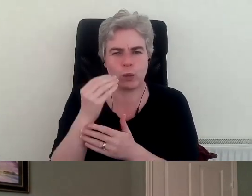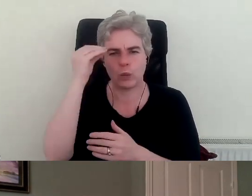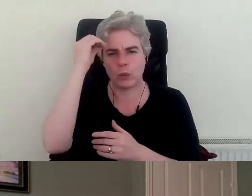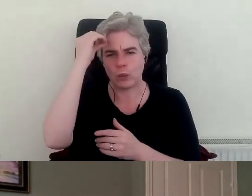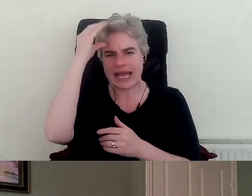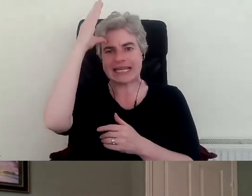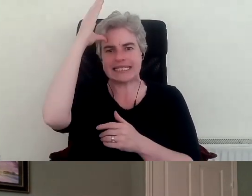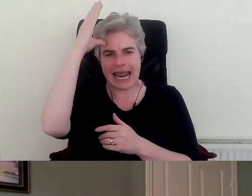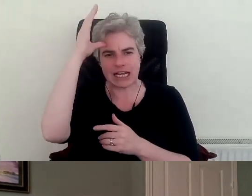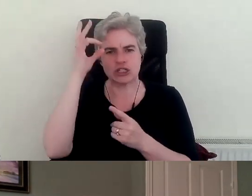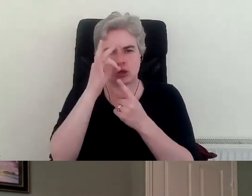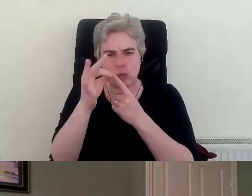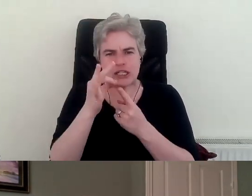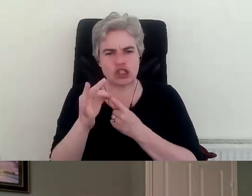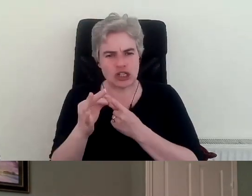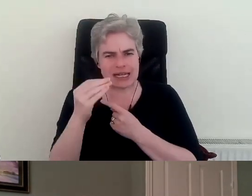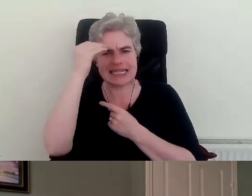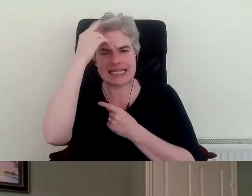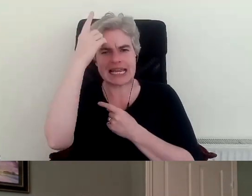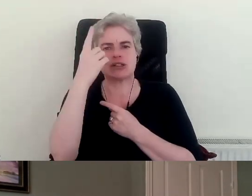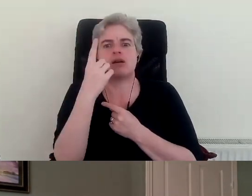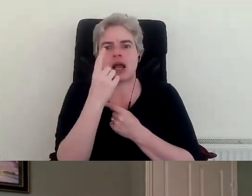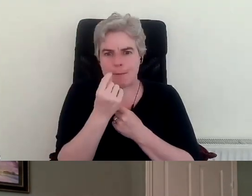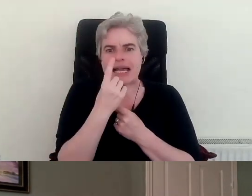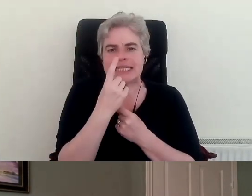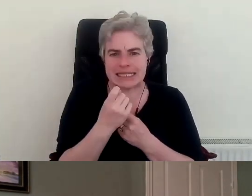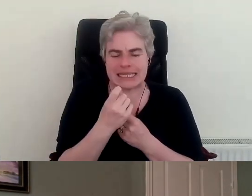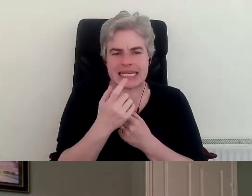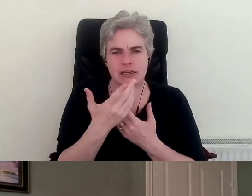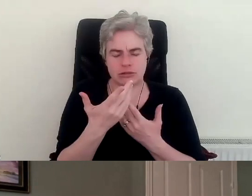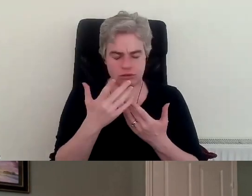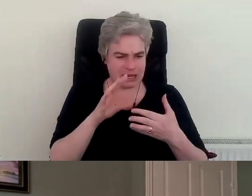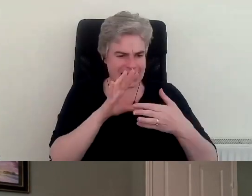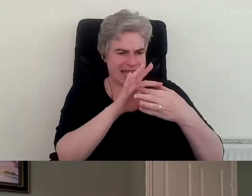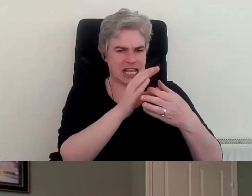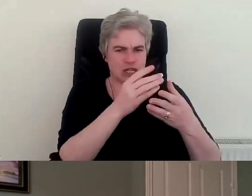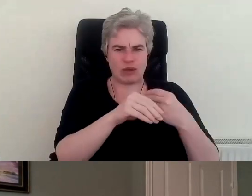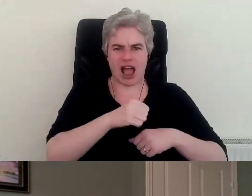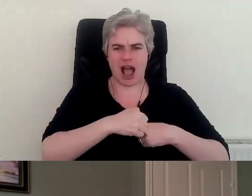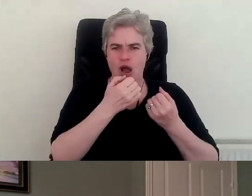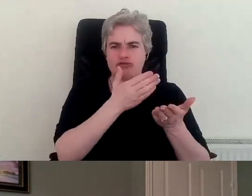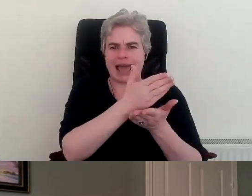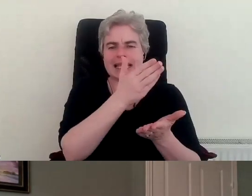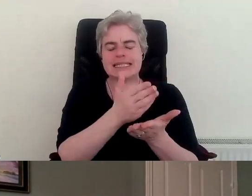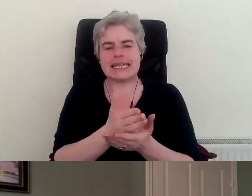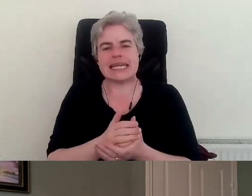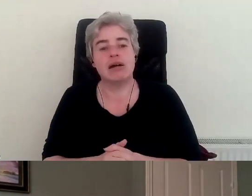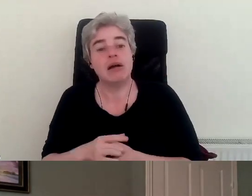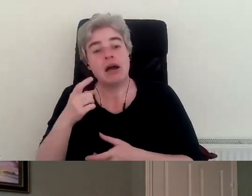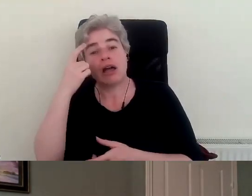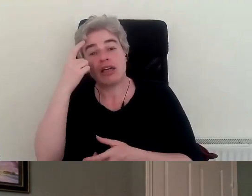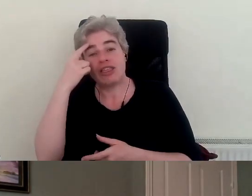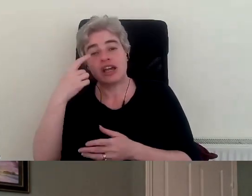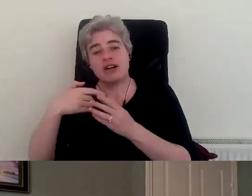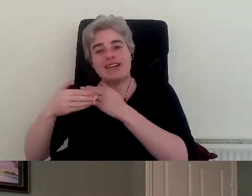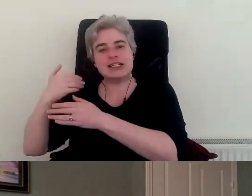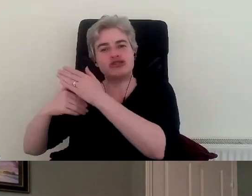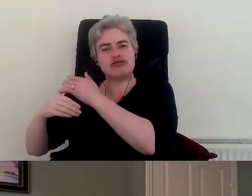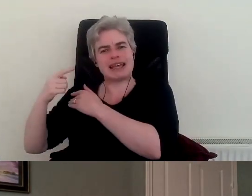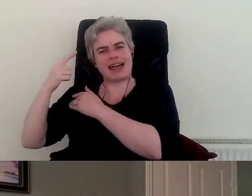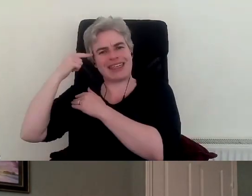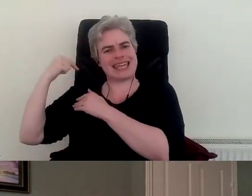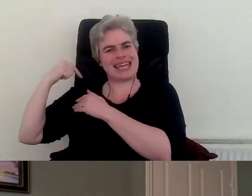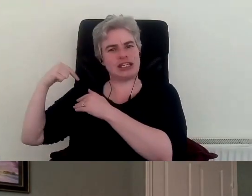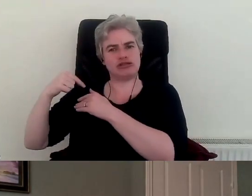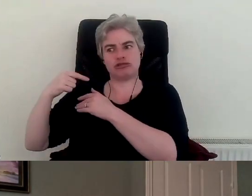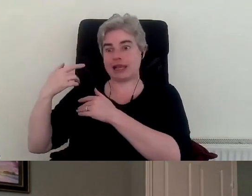intellectual questioning, intellectual capacity to engage with the reality. So when we think of history, I think history is